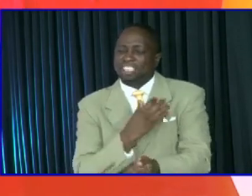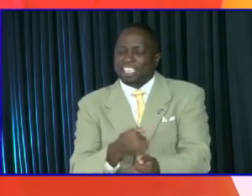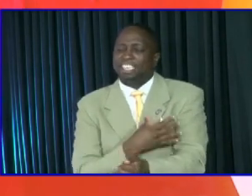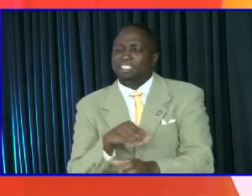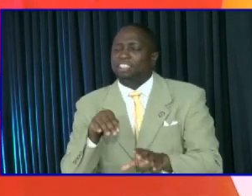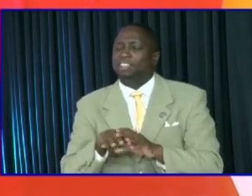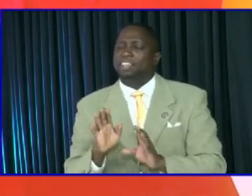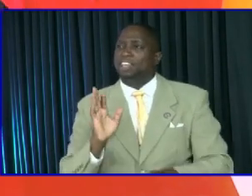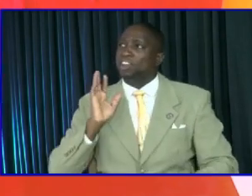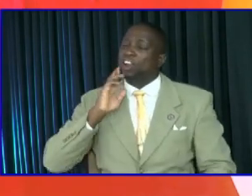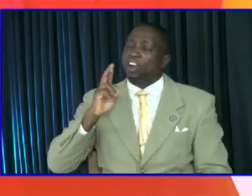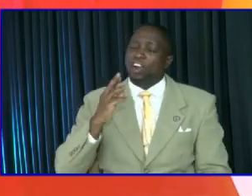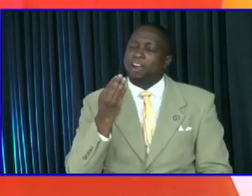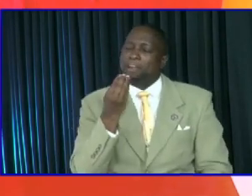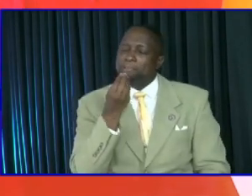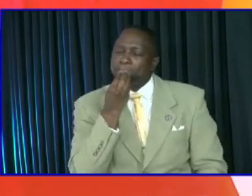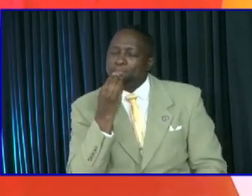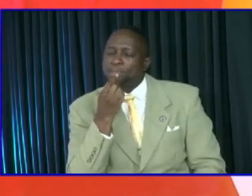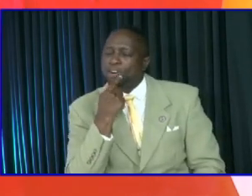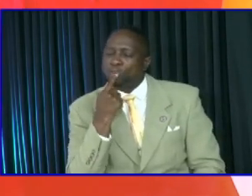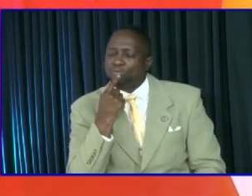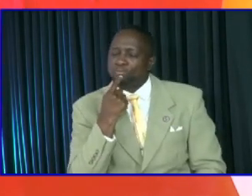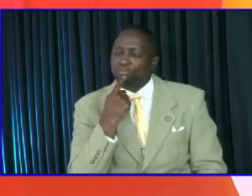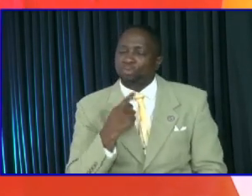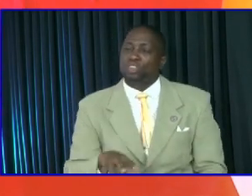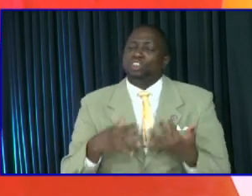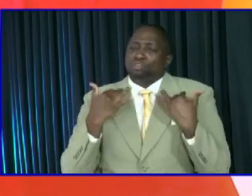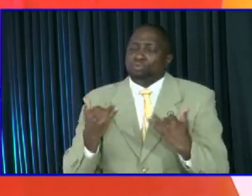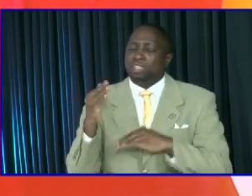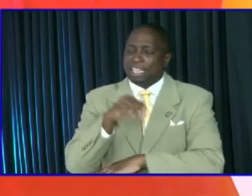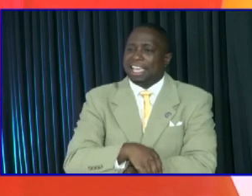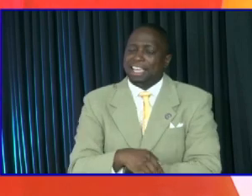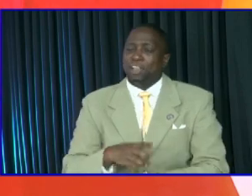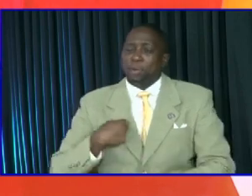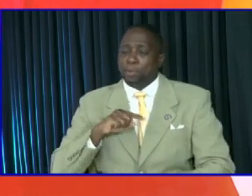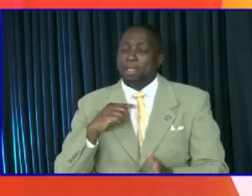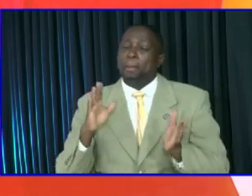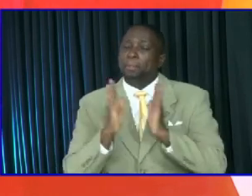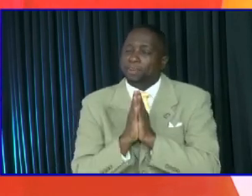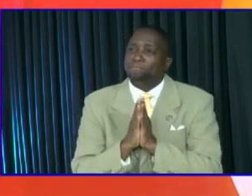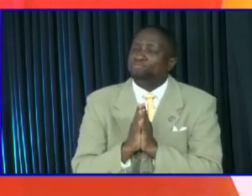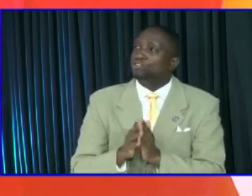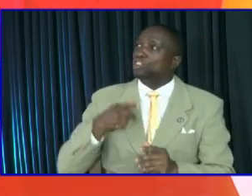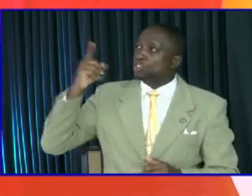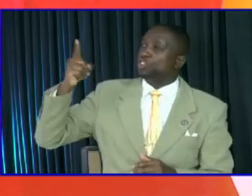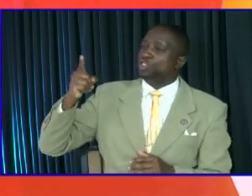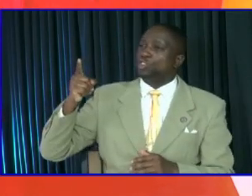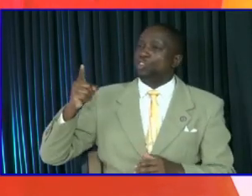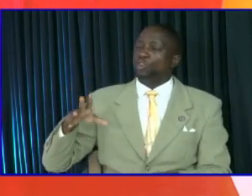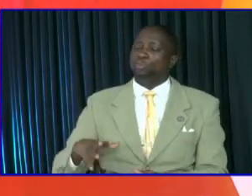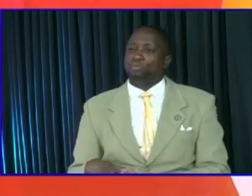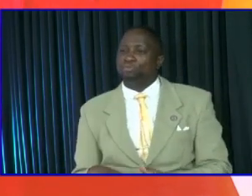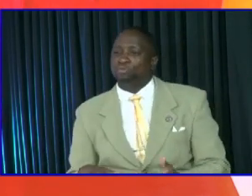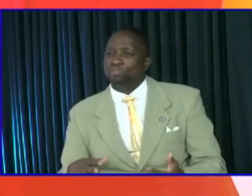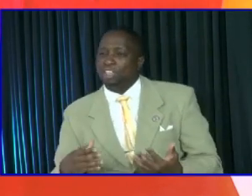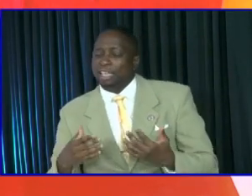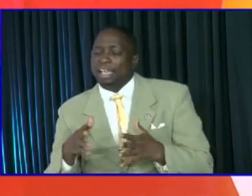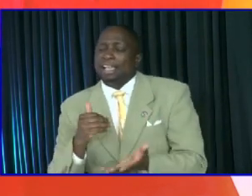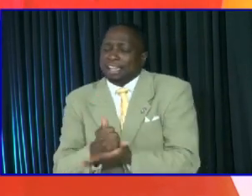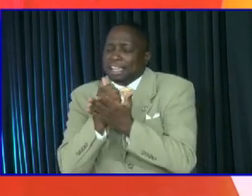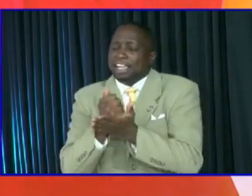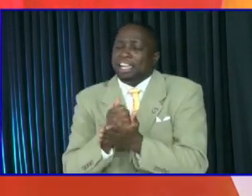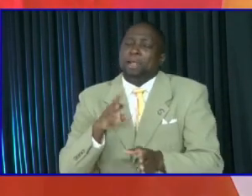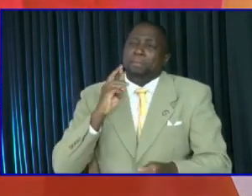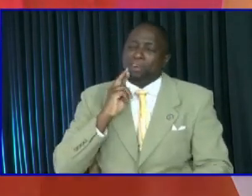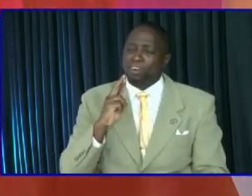and cancer had to step back. Tonight again, O God, we pray that you will intervene in her life, O God, that she